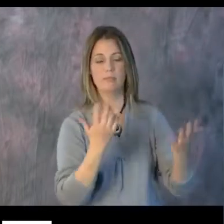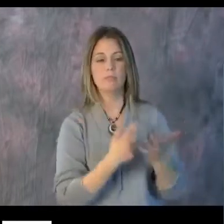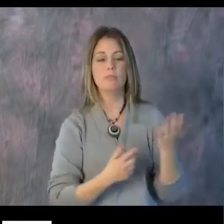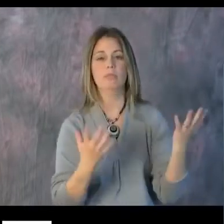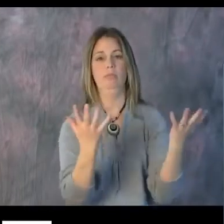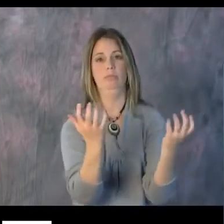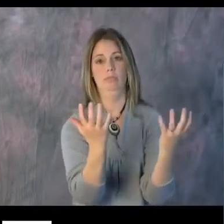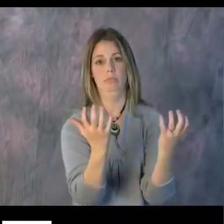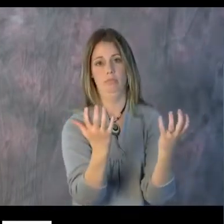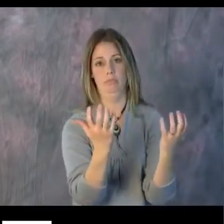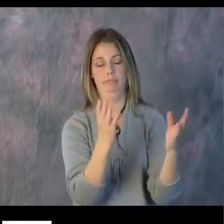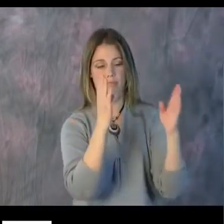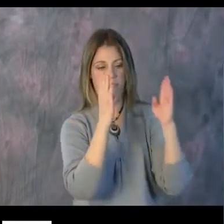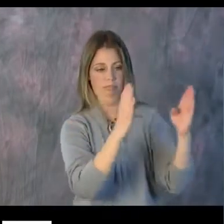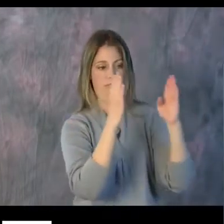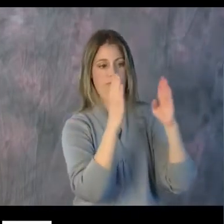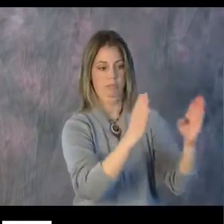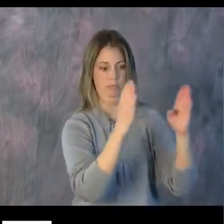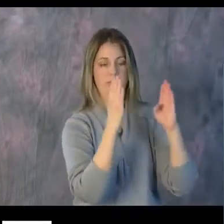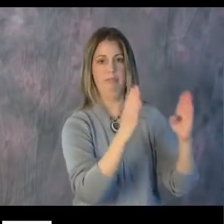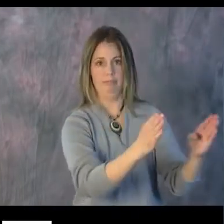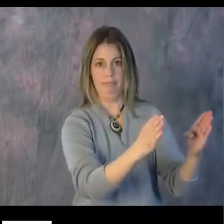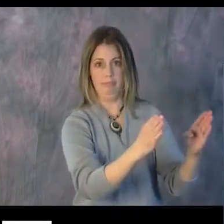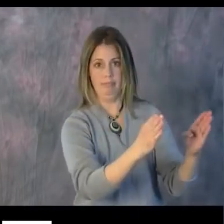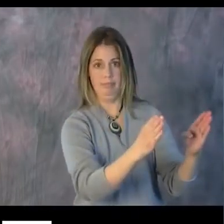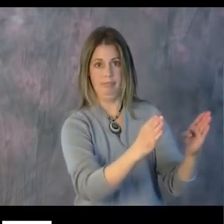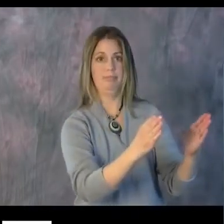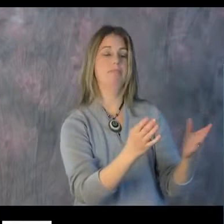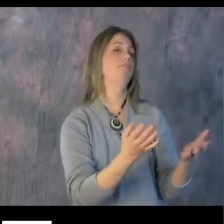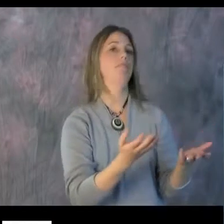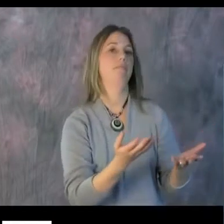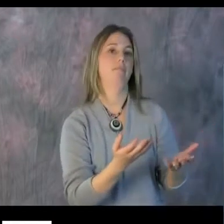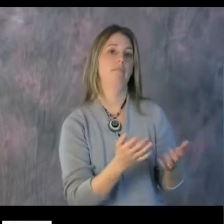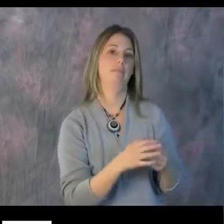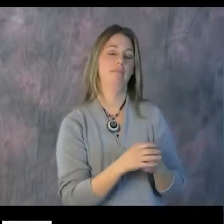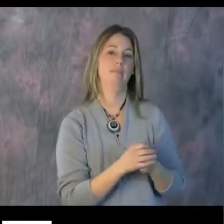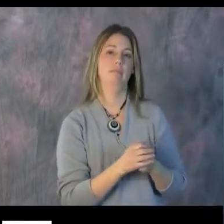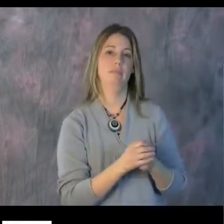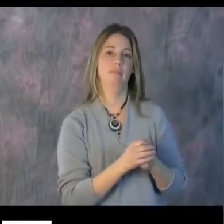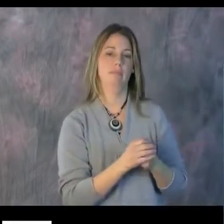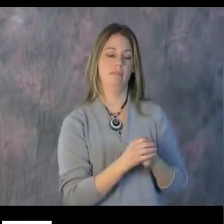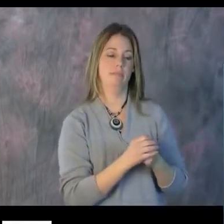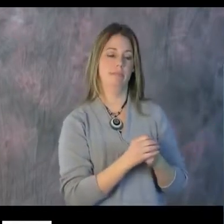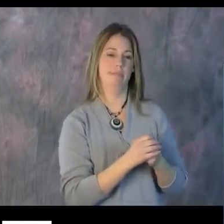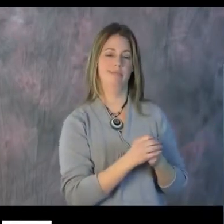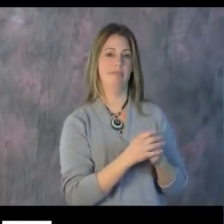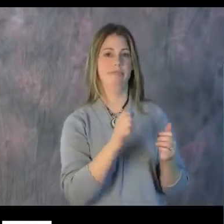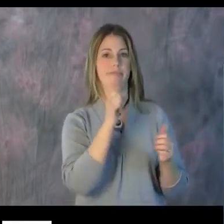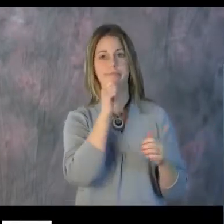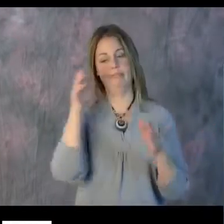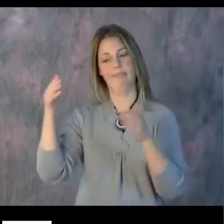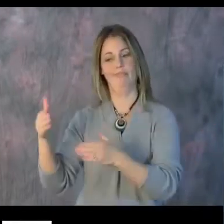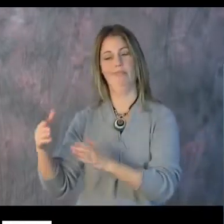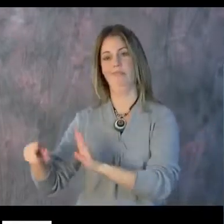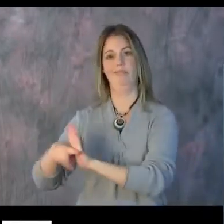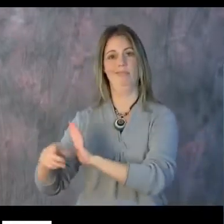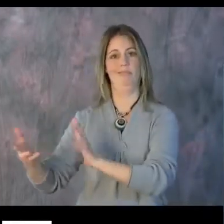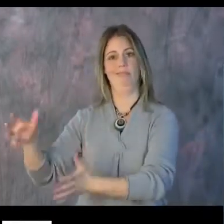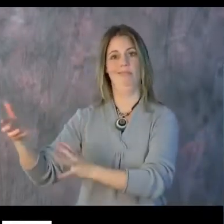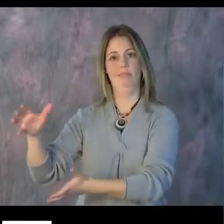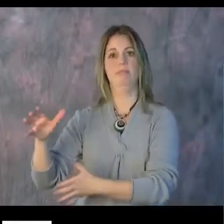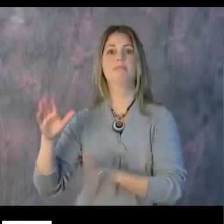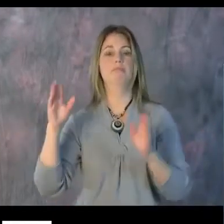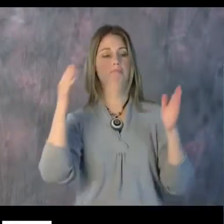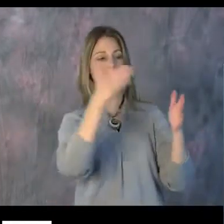It's very important to set up the expectations for what you want and make that clear.